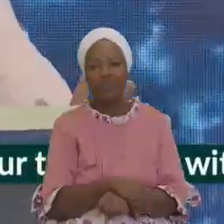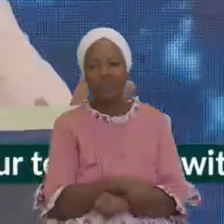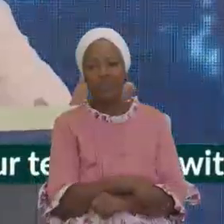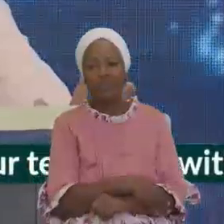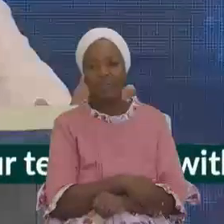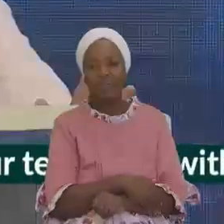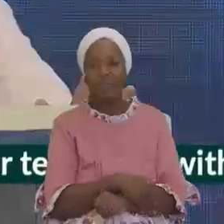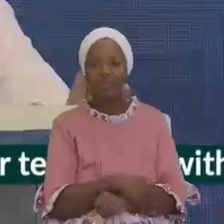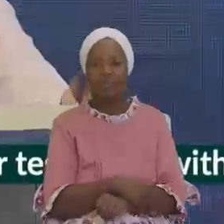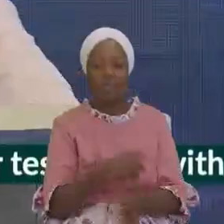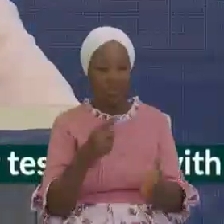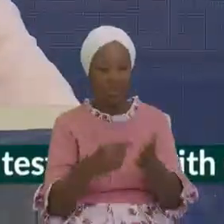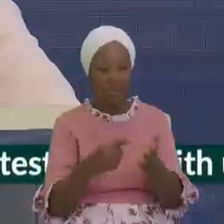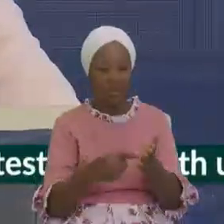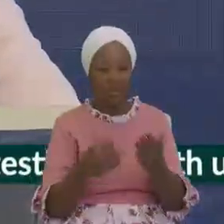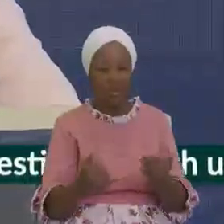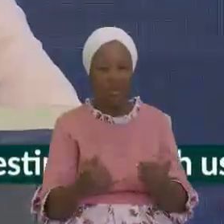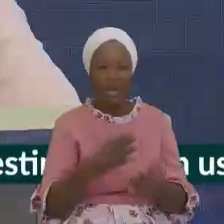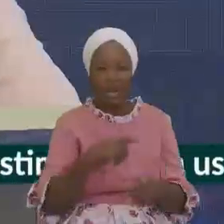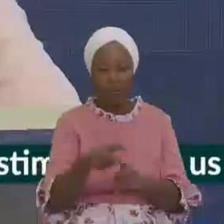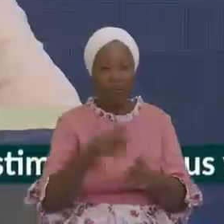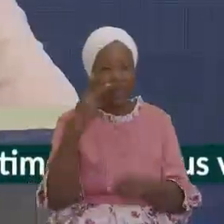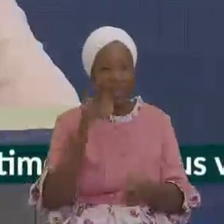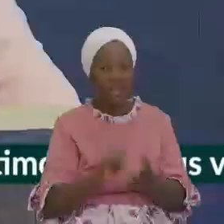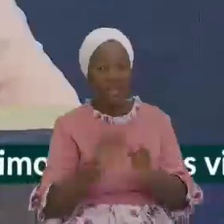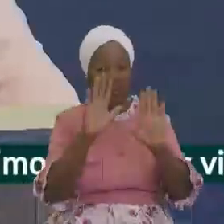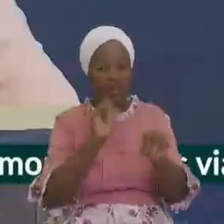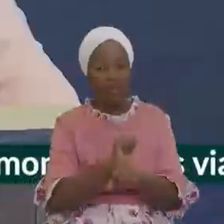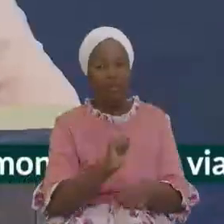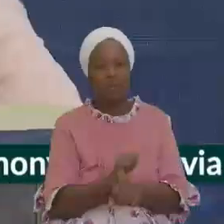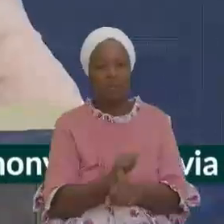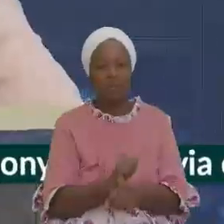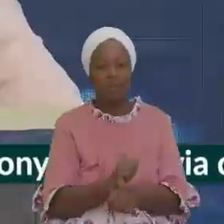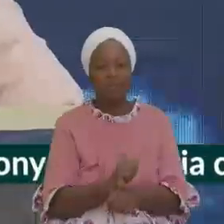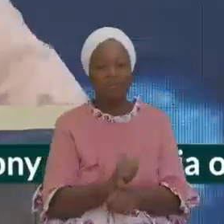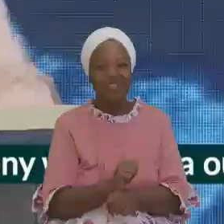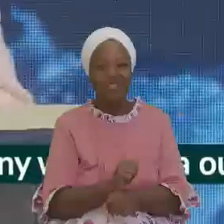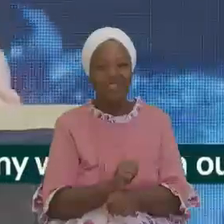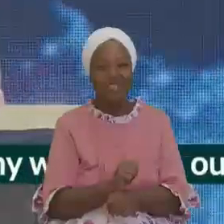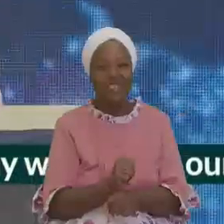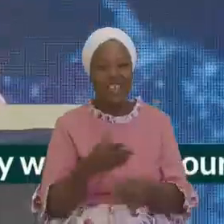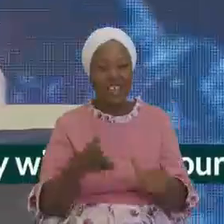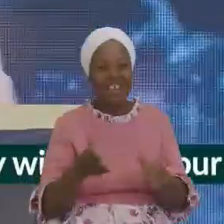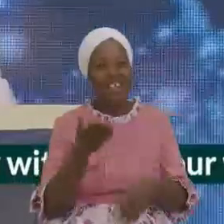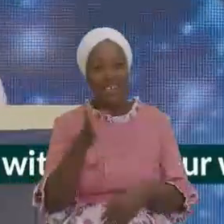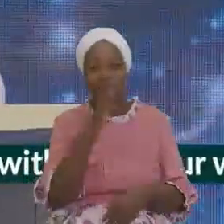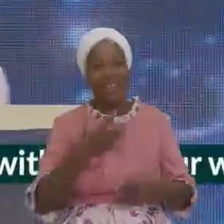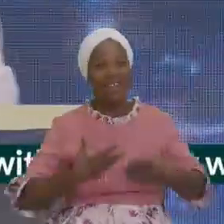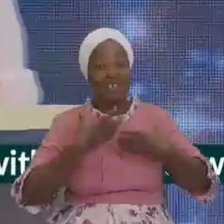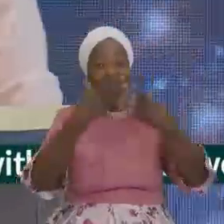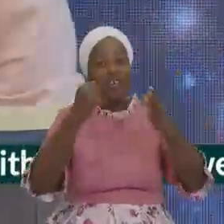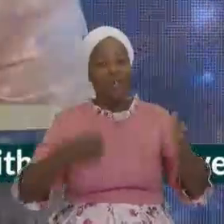Check up. And when you see the miracle, let there be a shout of joy.